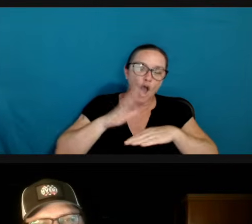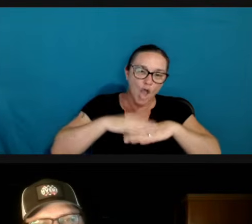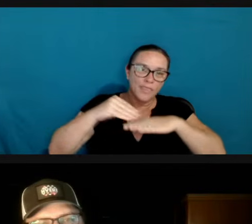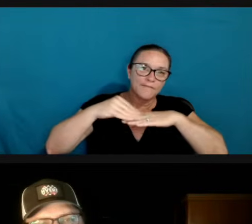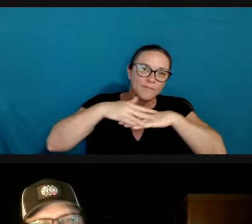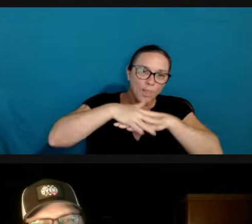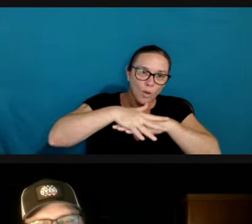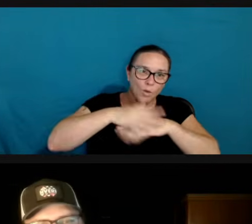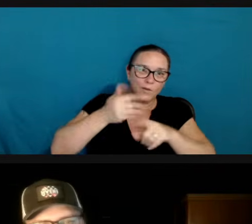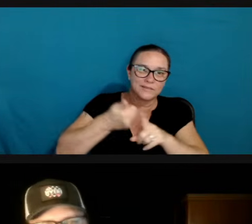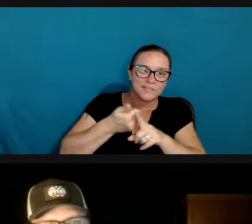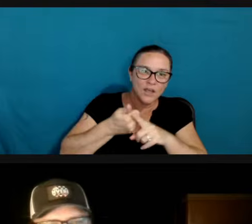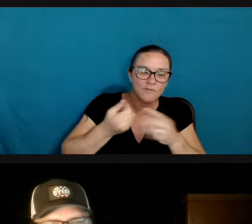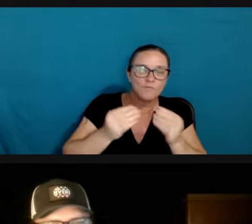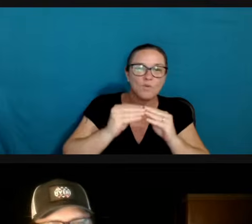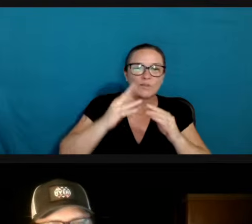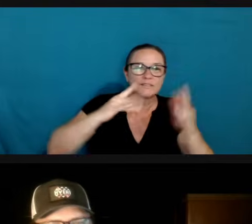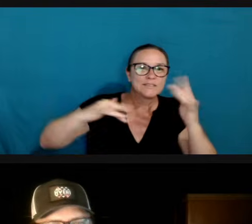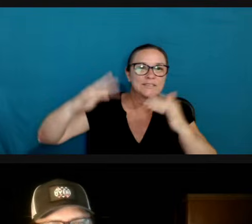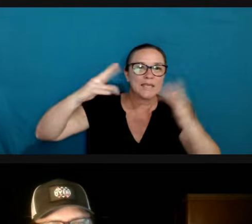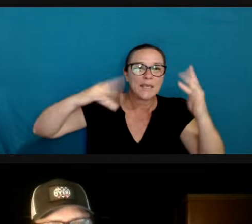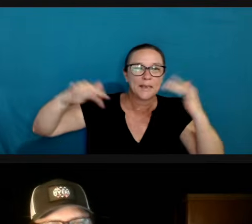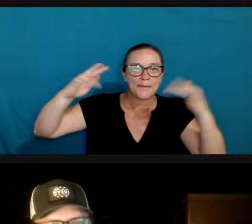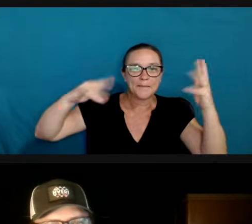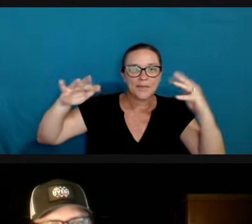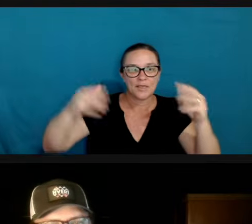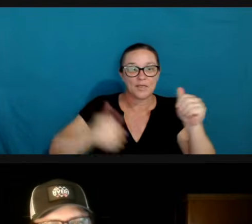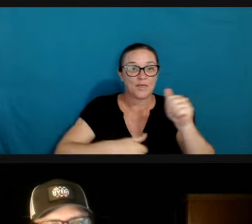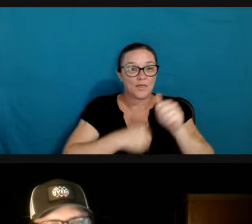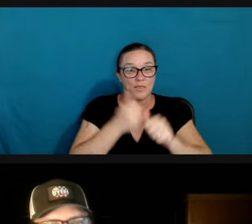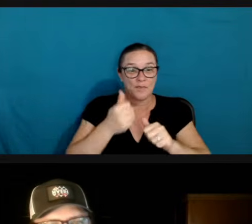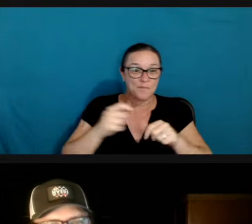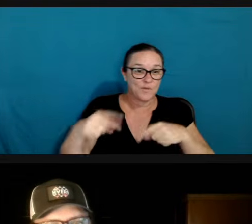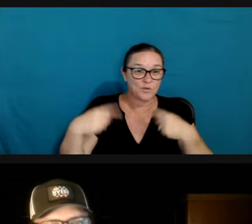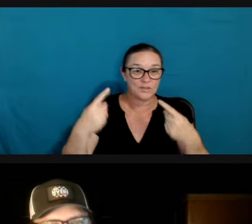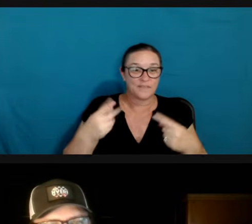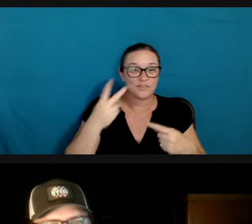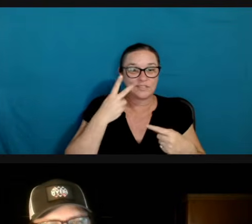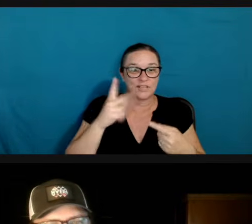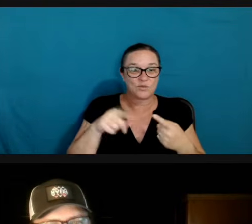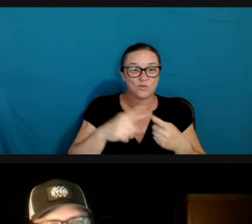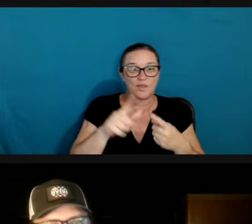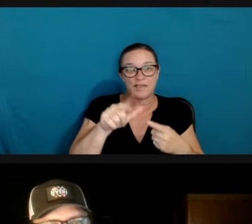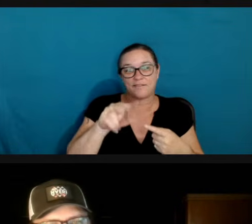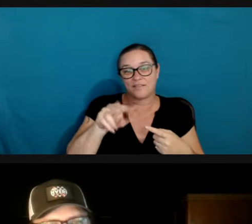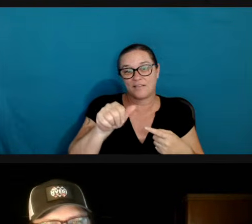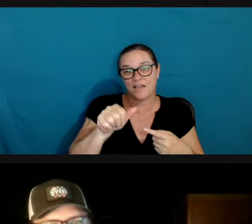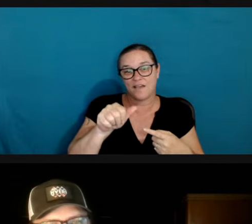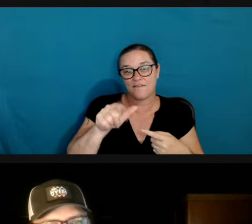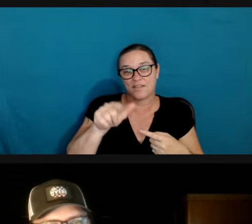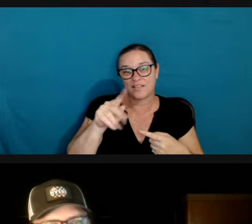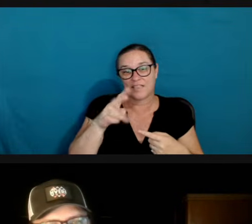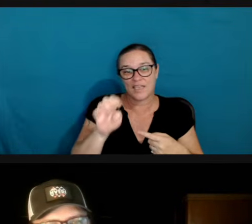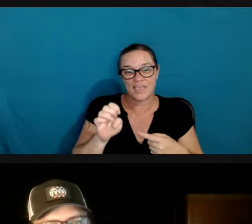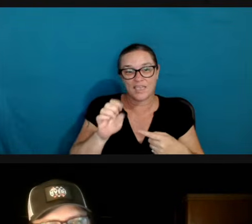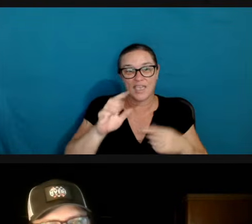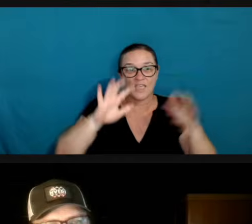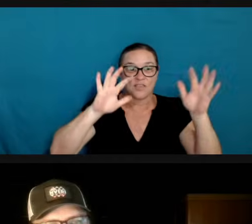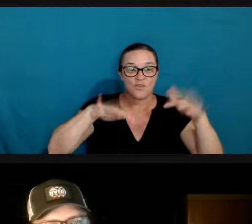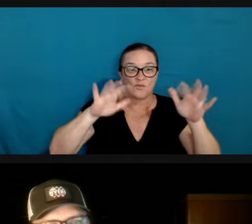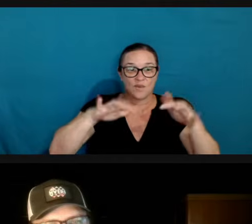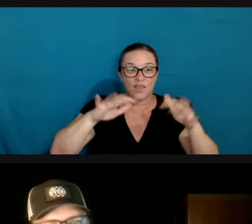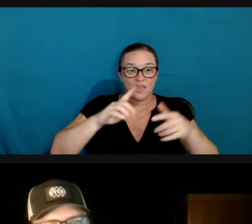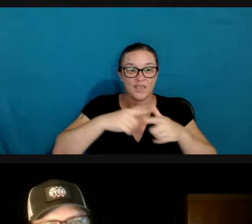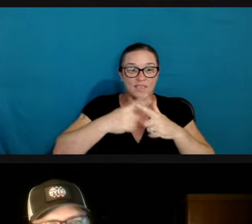steaming. The most we've ever seen is a lava lake sitting there and a rainstorm causing it to